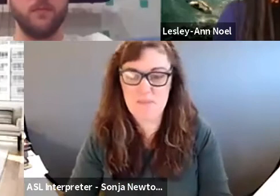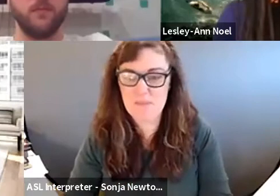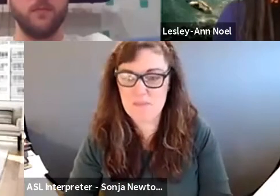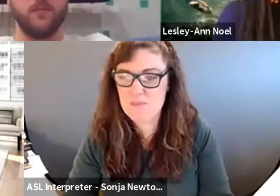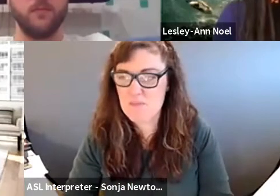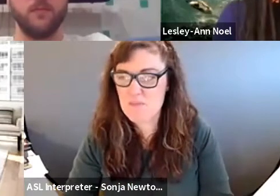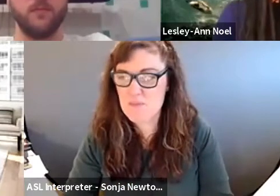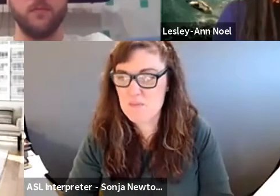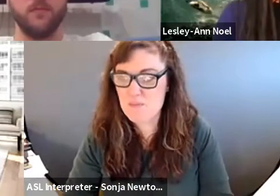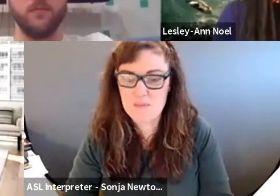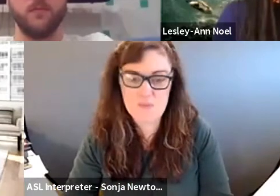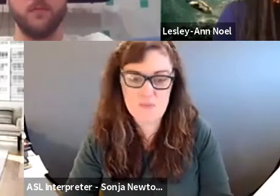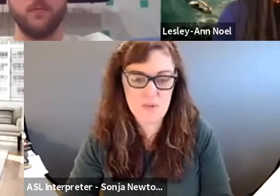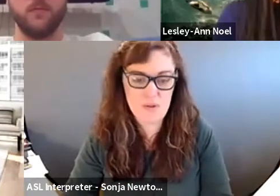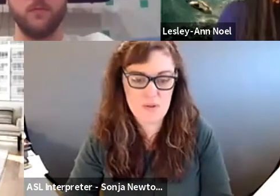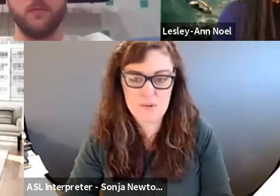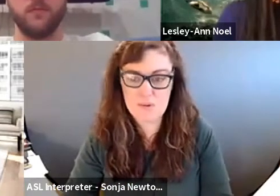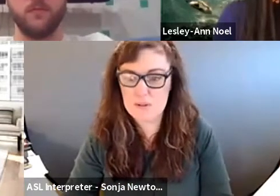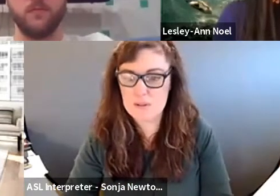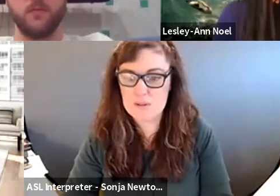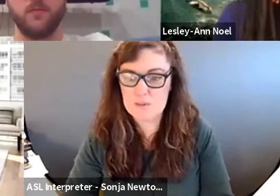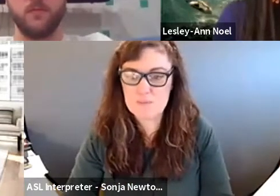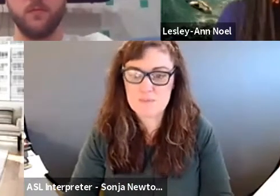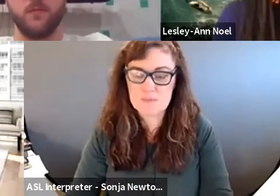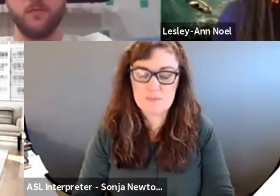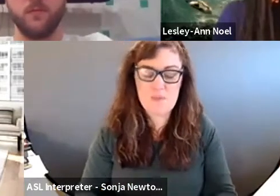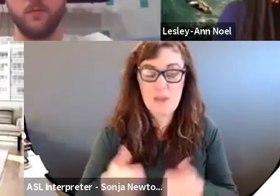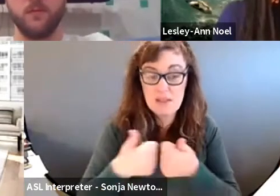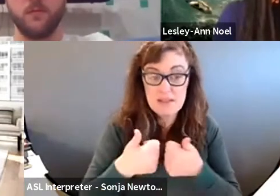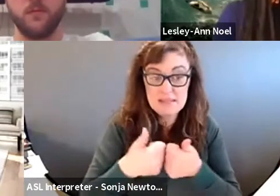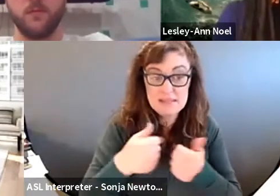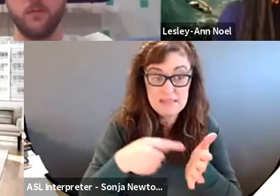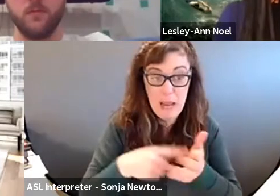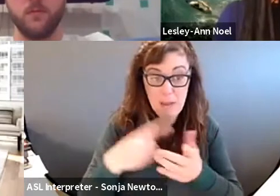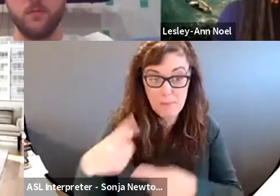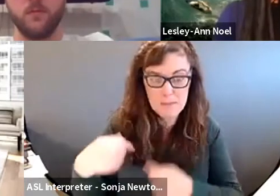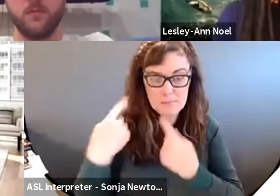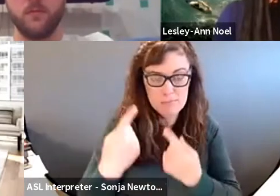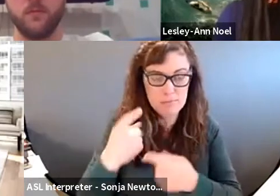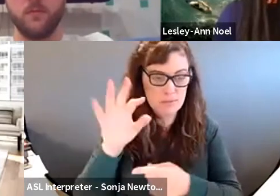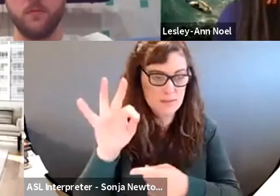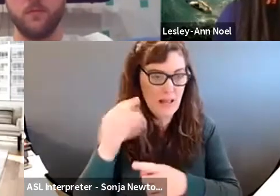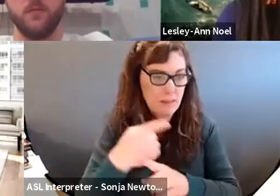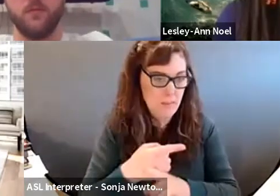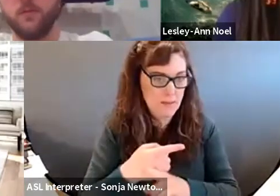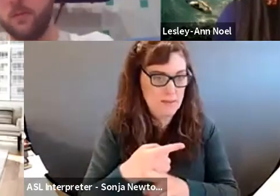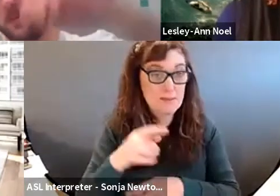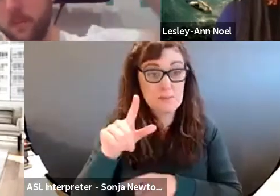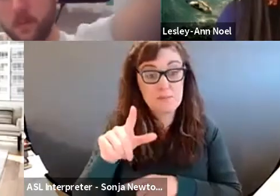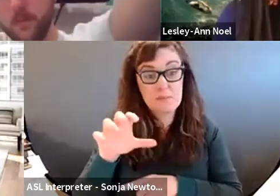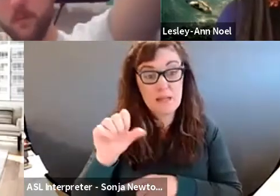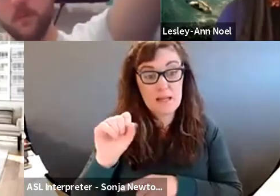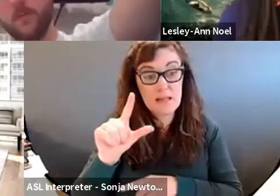game that I've been playing for the last, I guess, 9 months. And I believe that Leslie, you came to this workshop. It